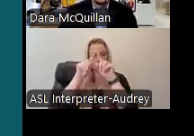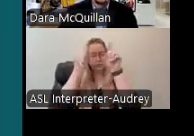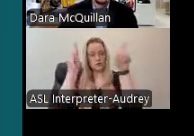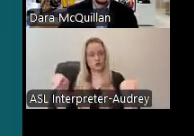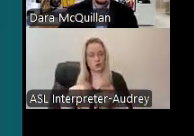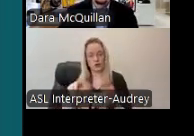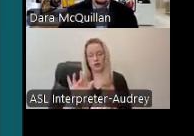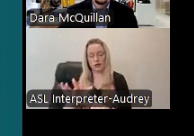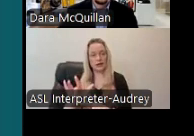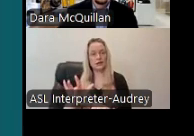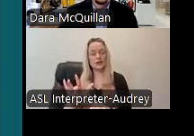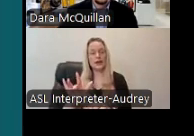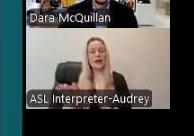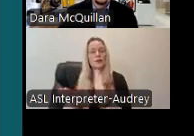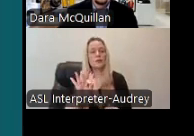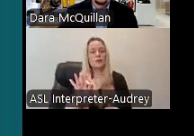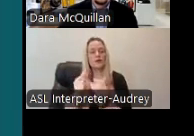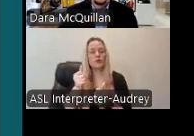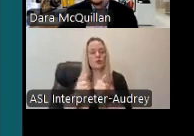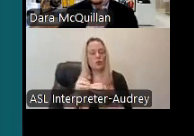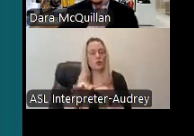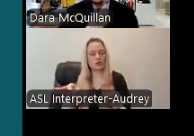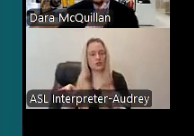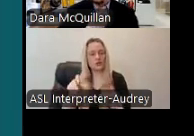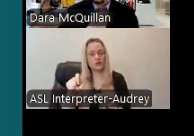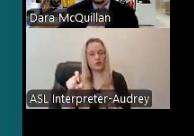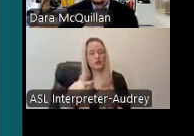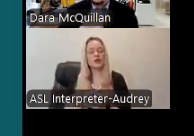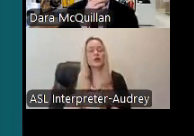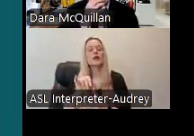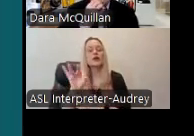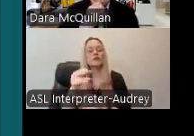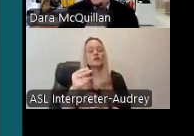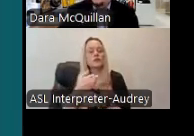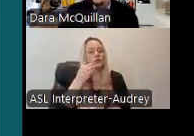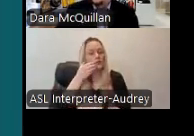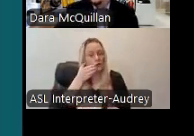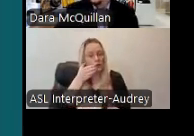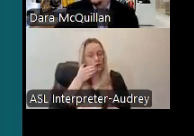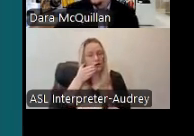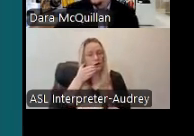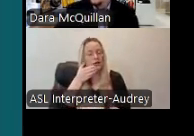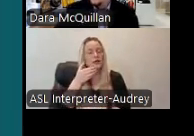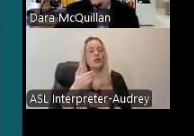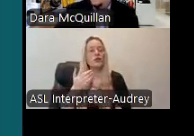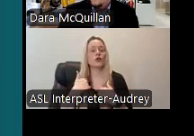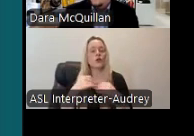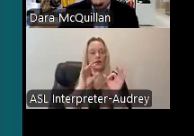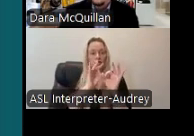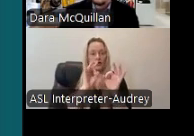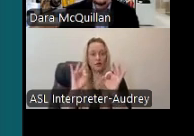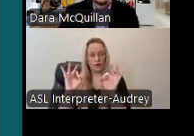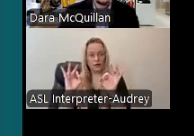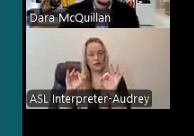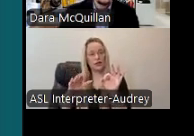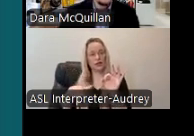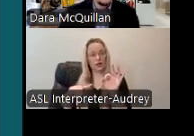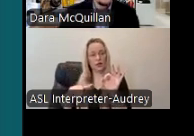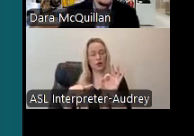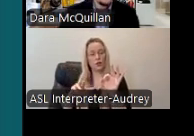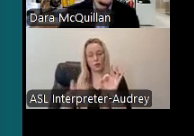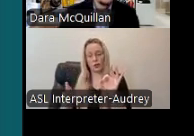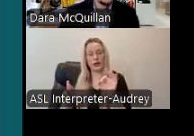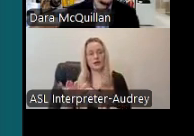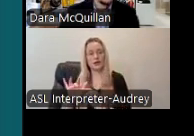and select the applicable language. For those of you on a mobile device, tap the three dots in the lower right,